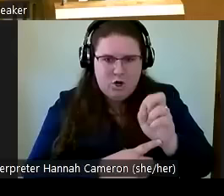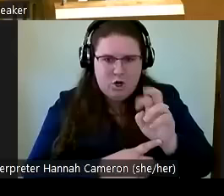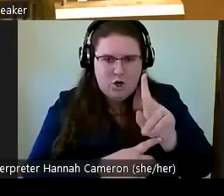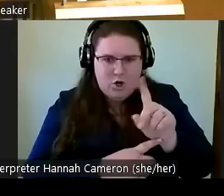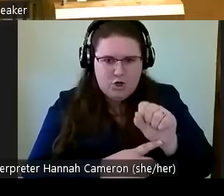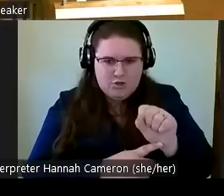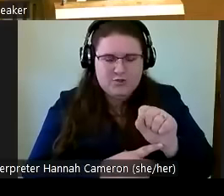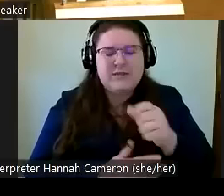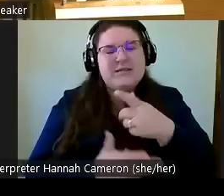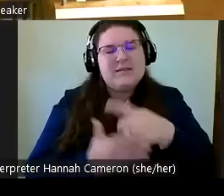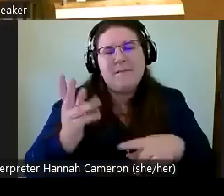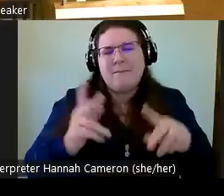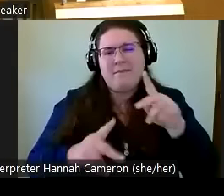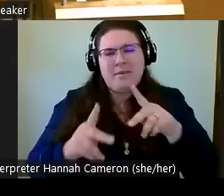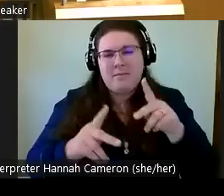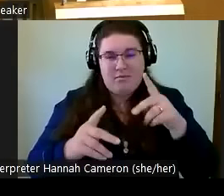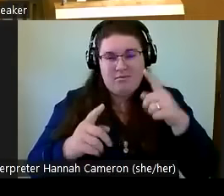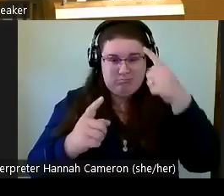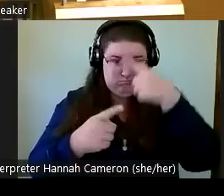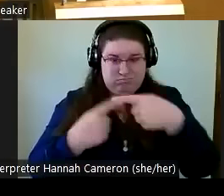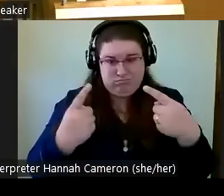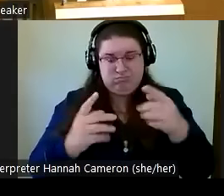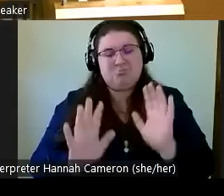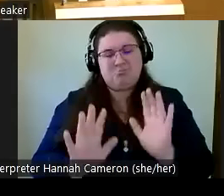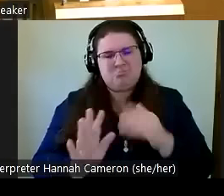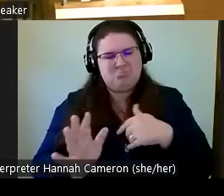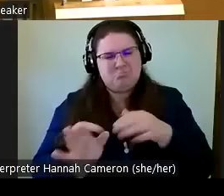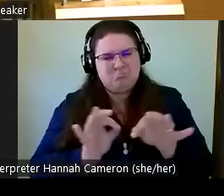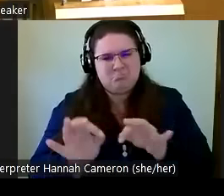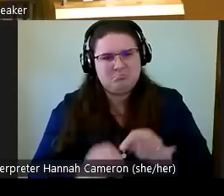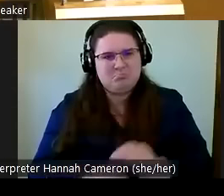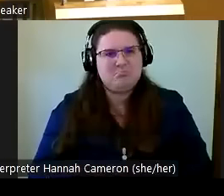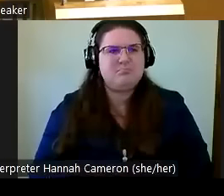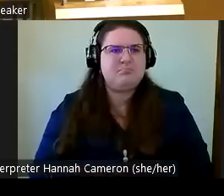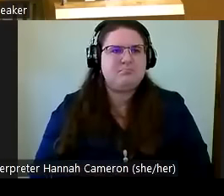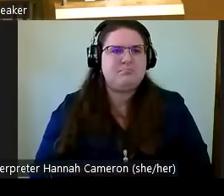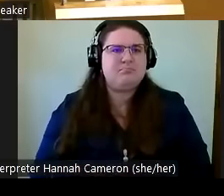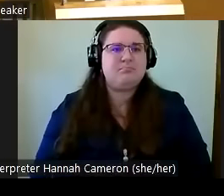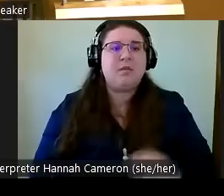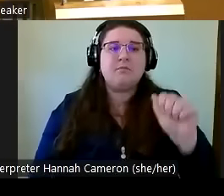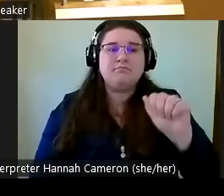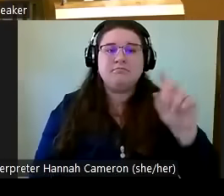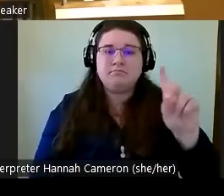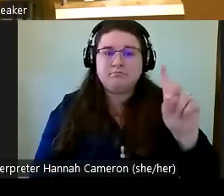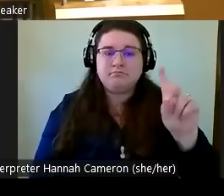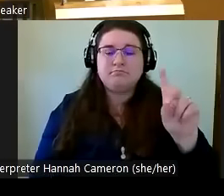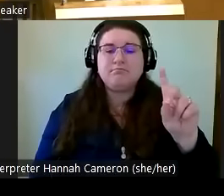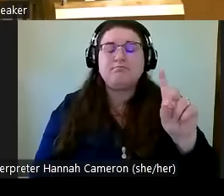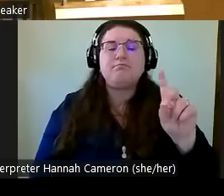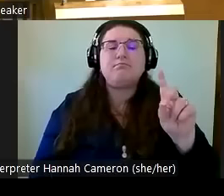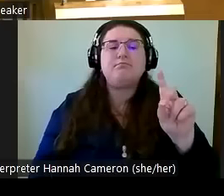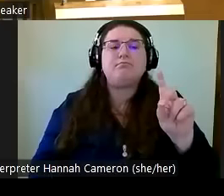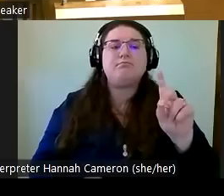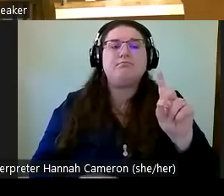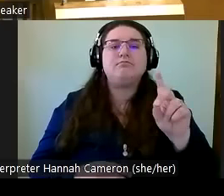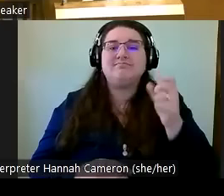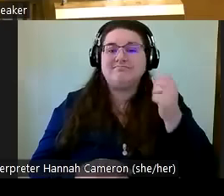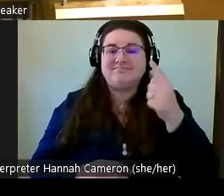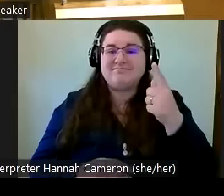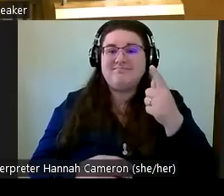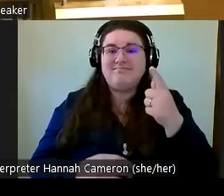Alzheimer's disease is defined by its biology, and the clinical presentation alone is not diagnostic. Let's walk through this. So the